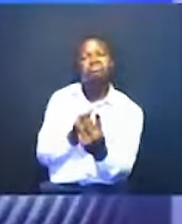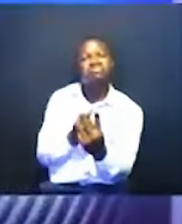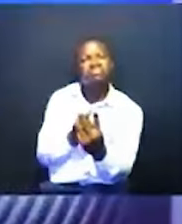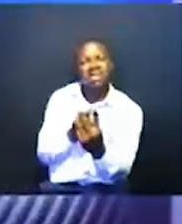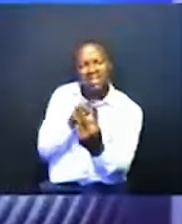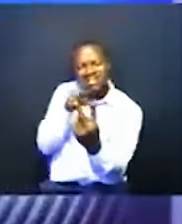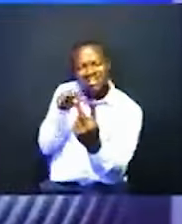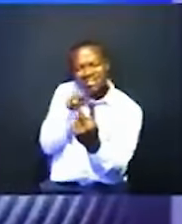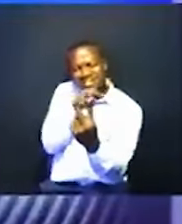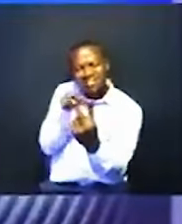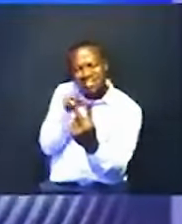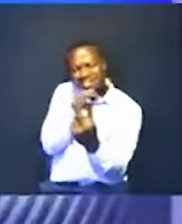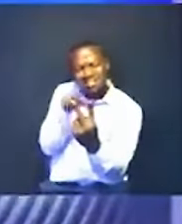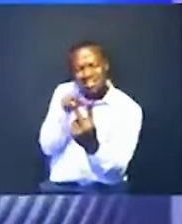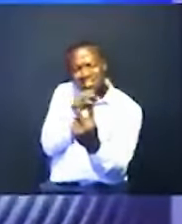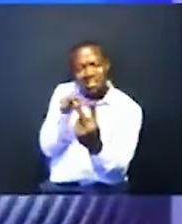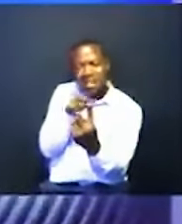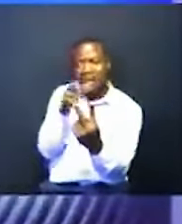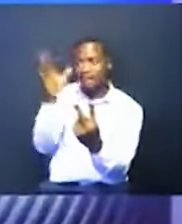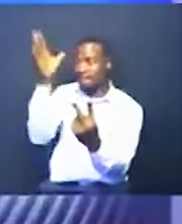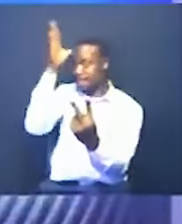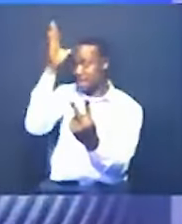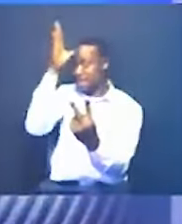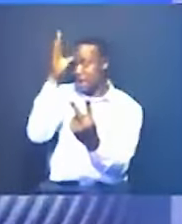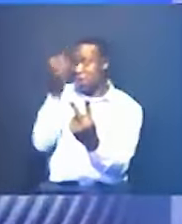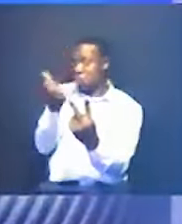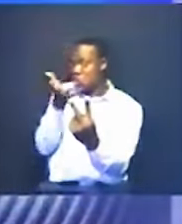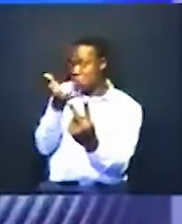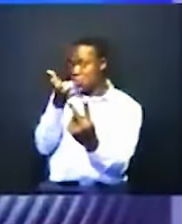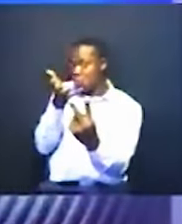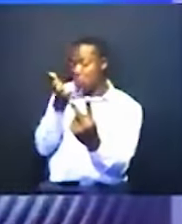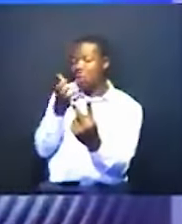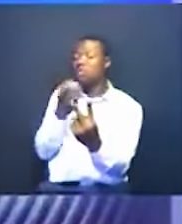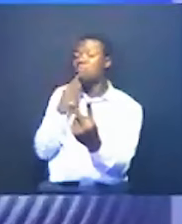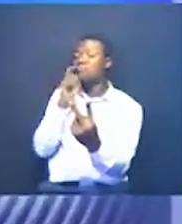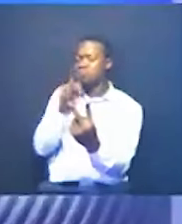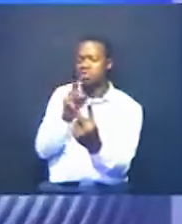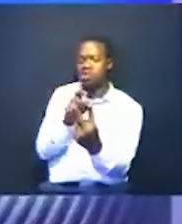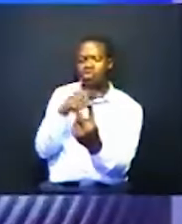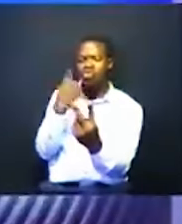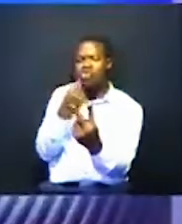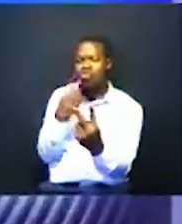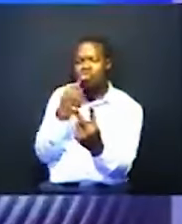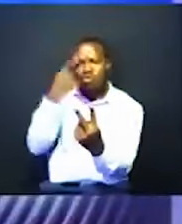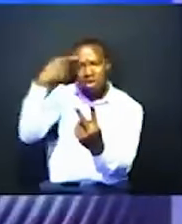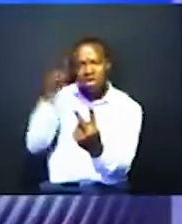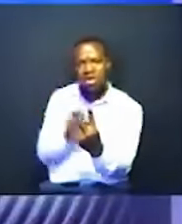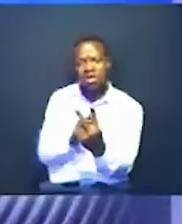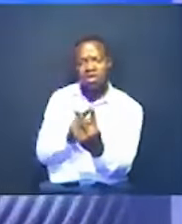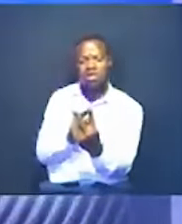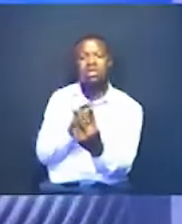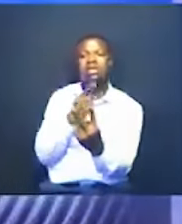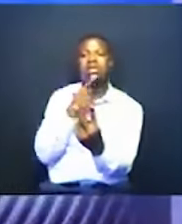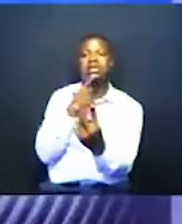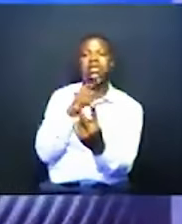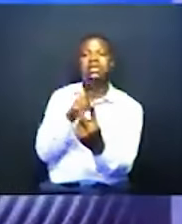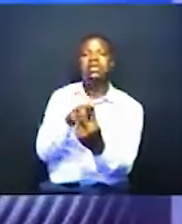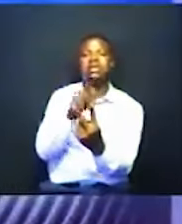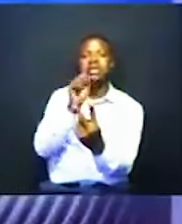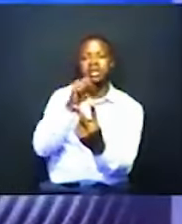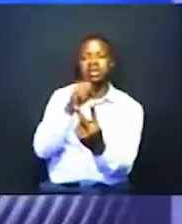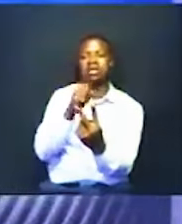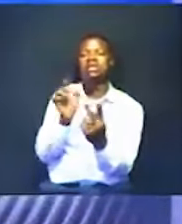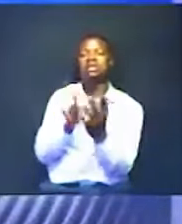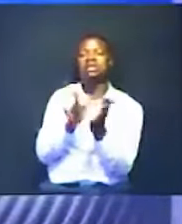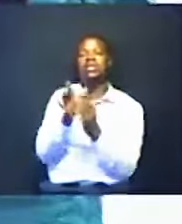Which of the two did what his father wanted? The first, they answered. Jesus said to them, "Truly